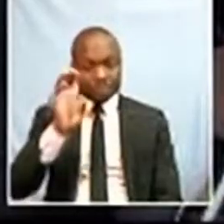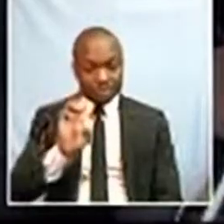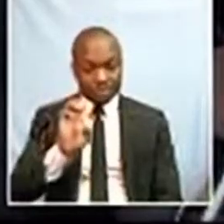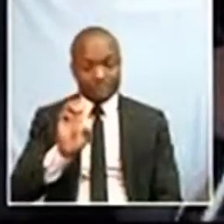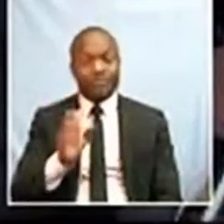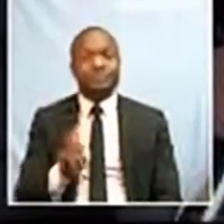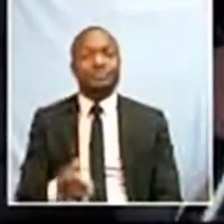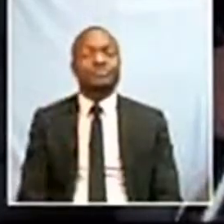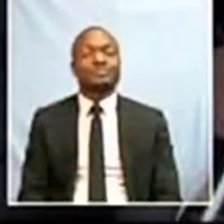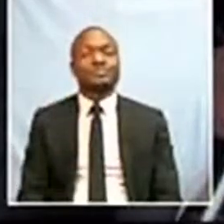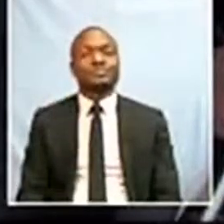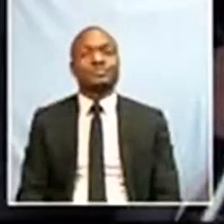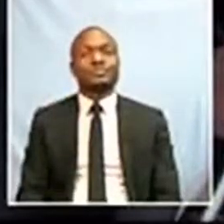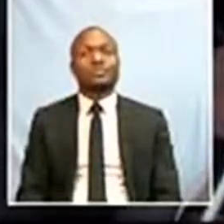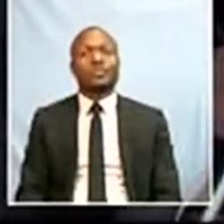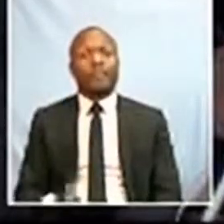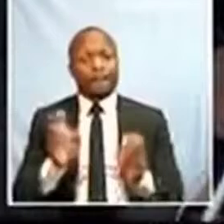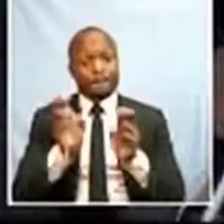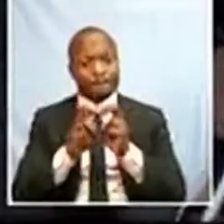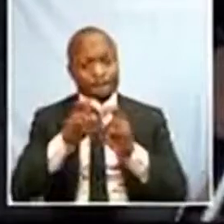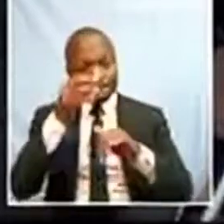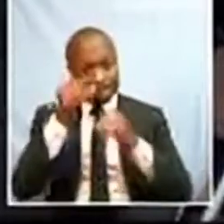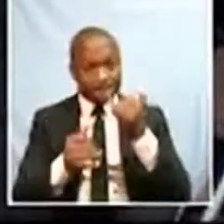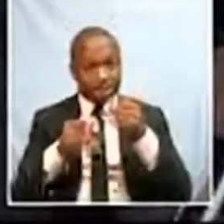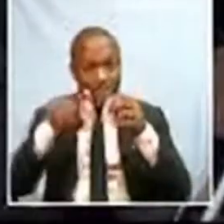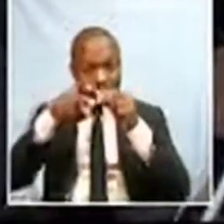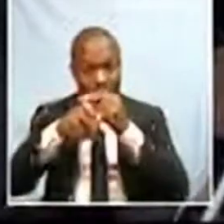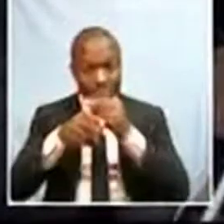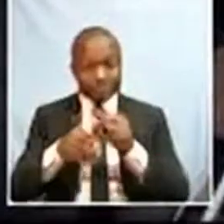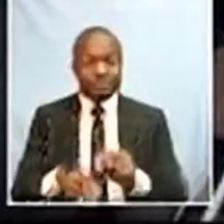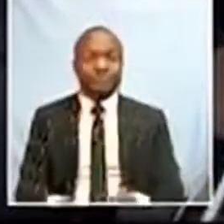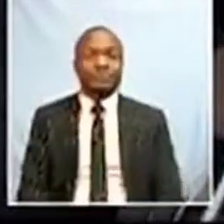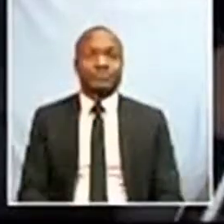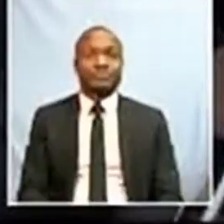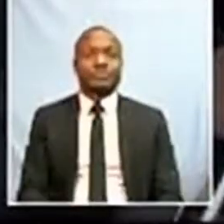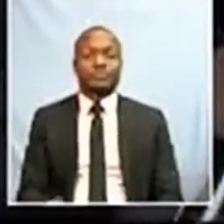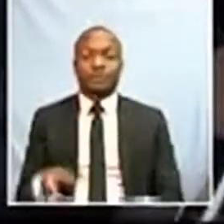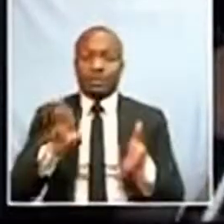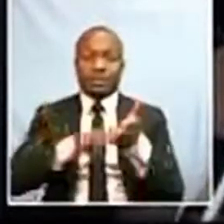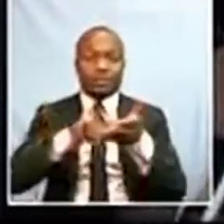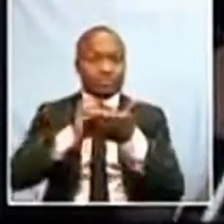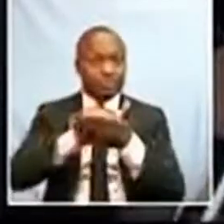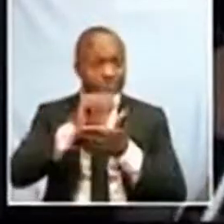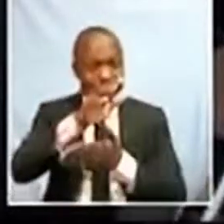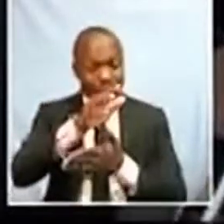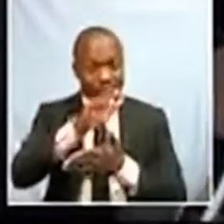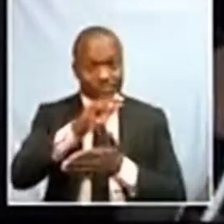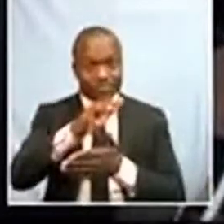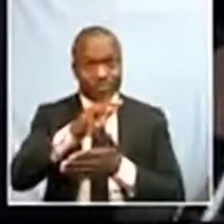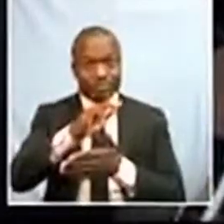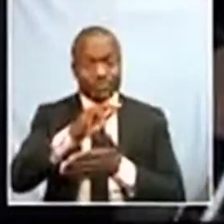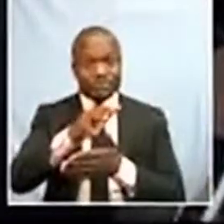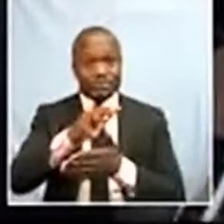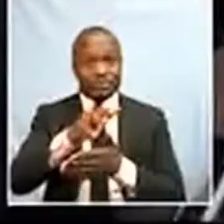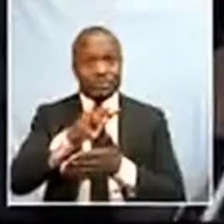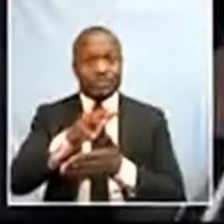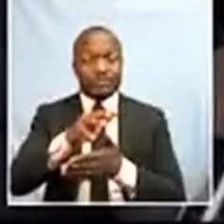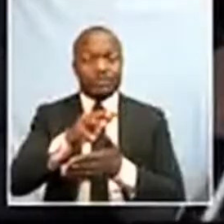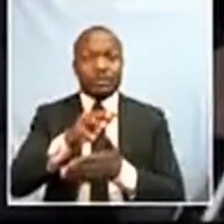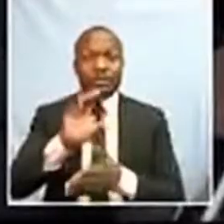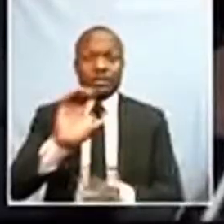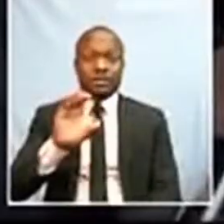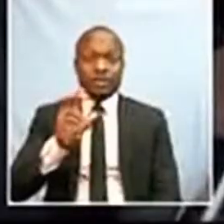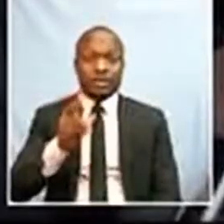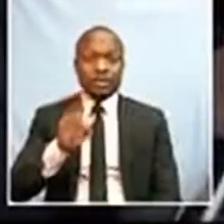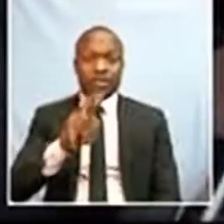Then the contracts ended up being terminated and re-advertised. Then it's Leo Chris General